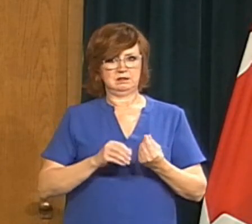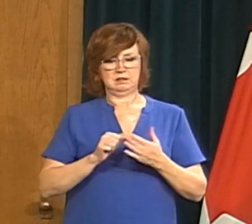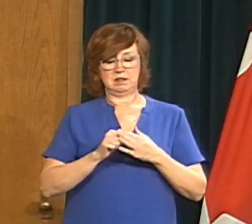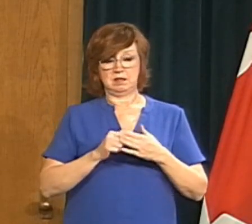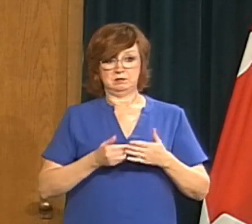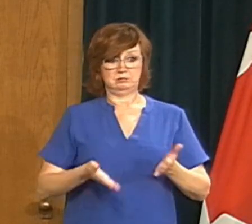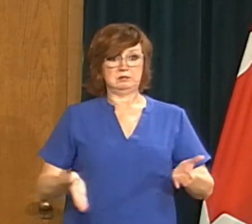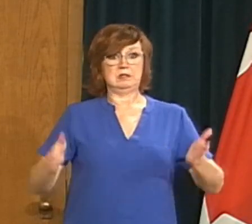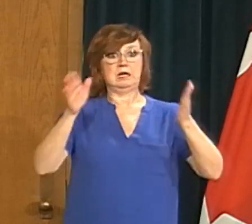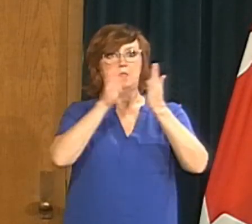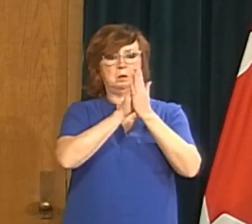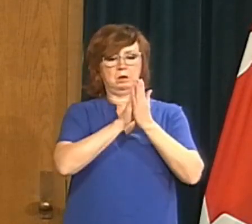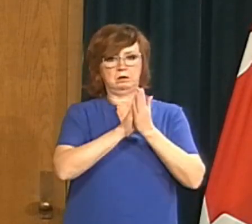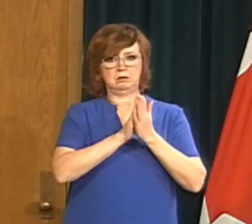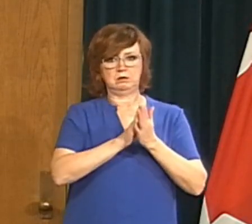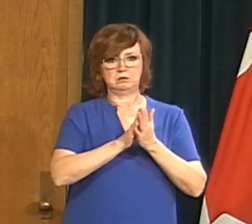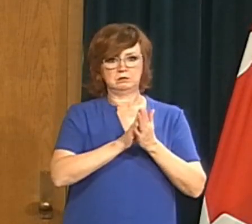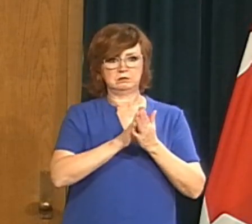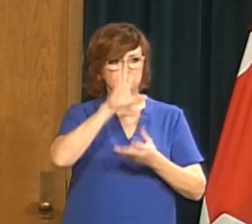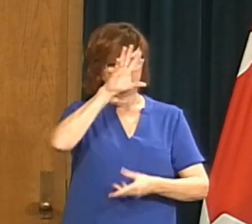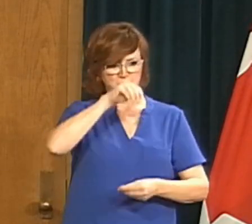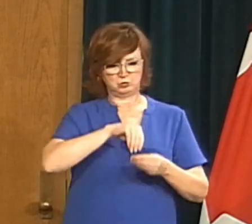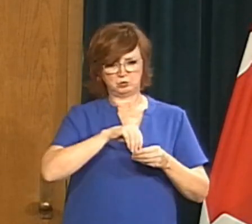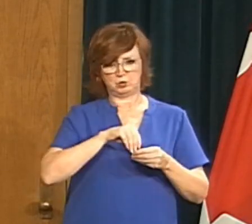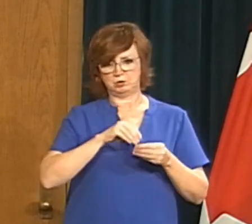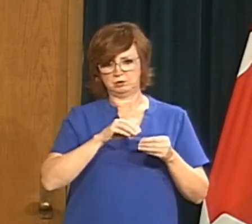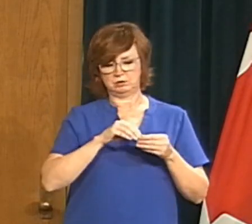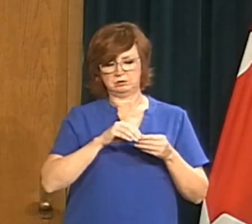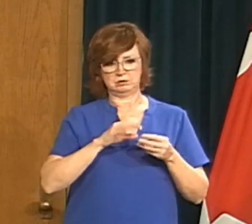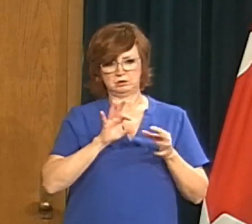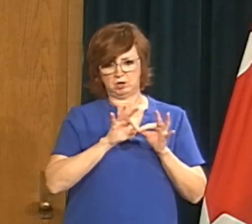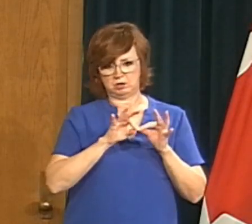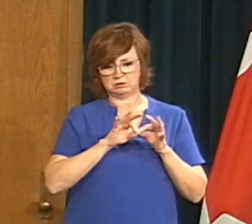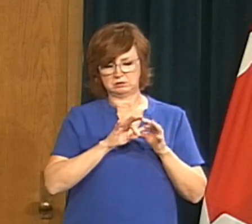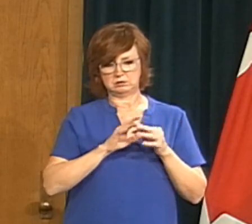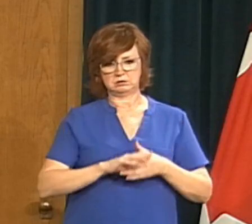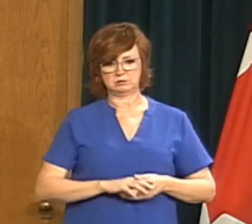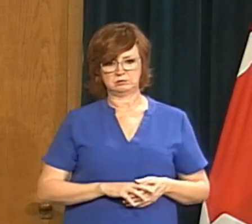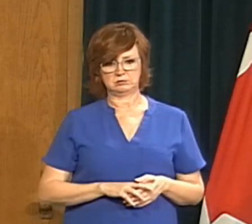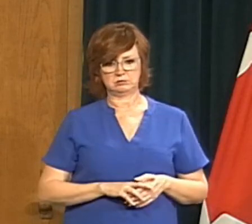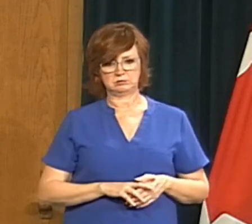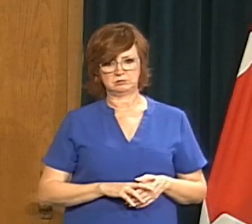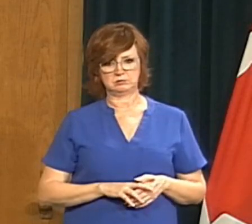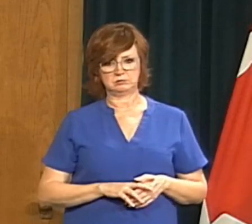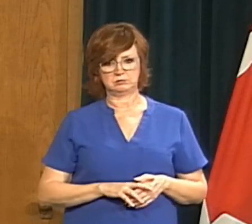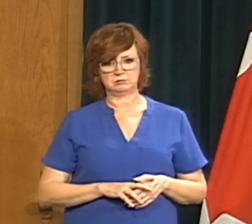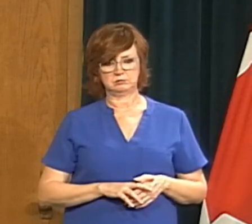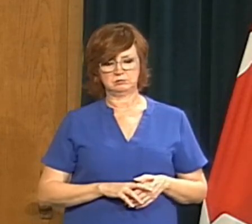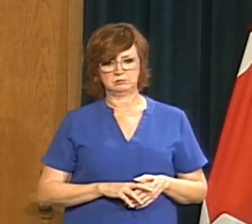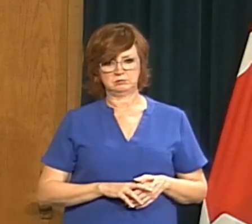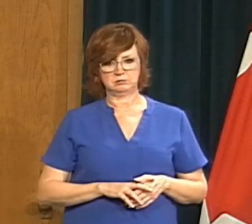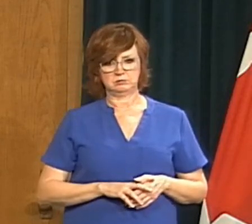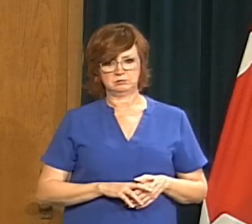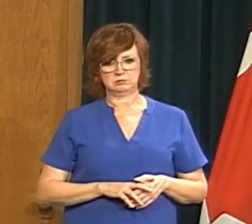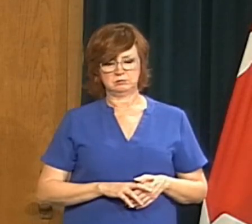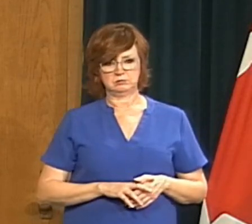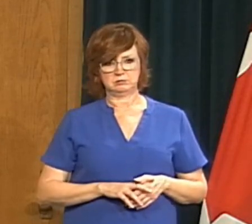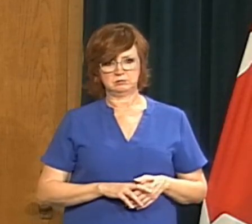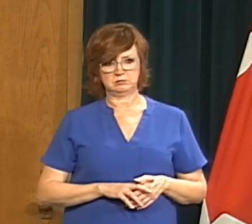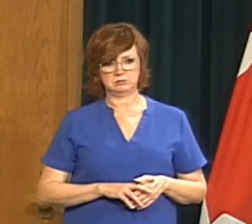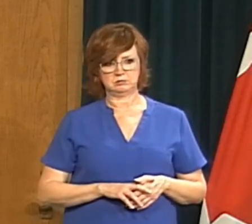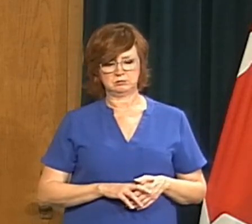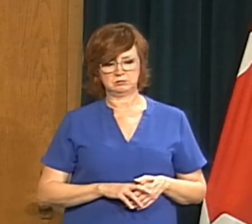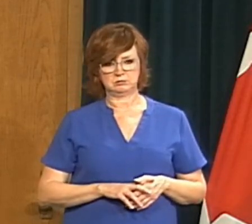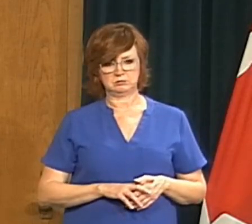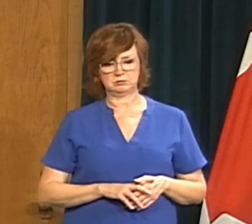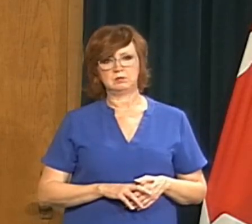of employees that we would have to find, and that becomes then a far